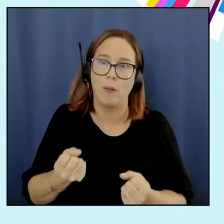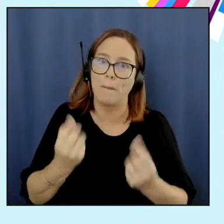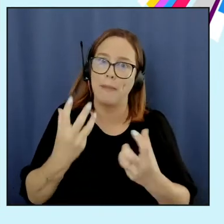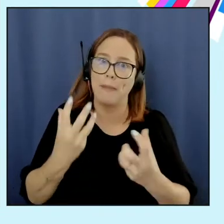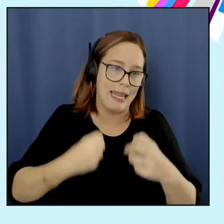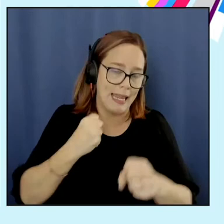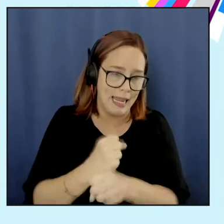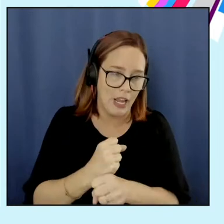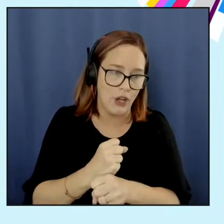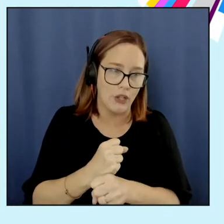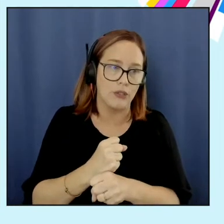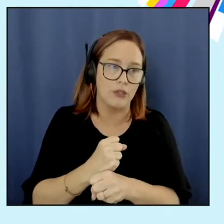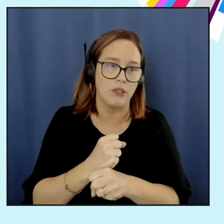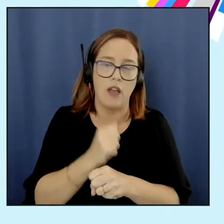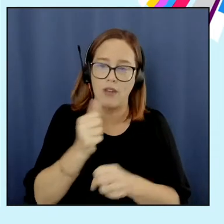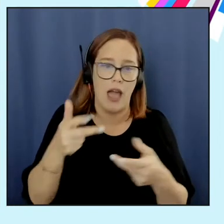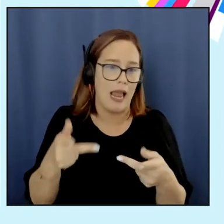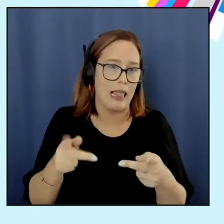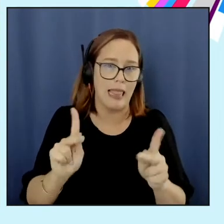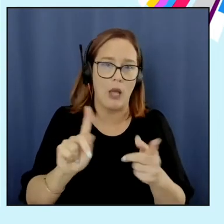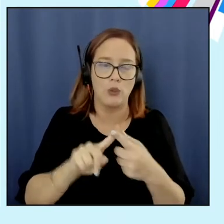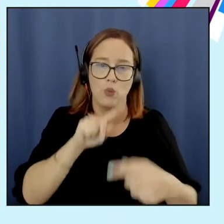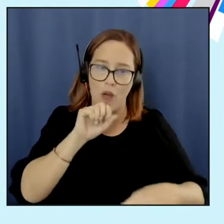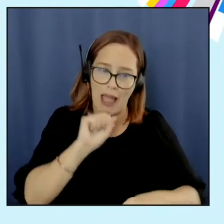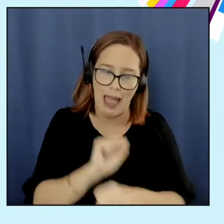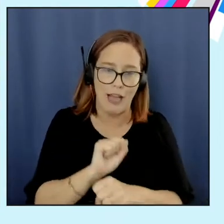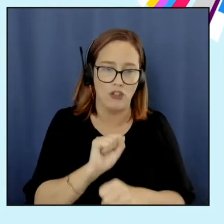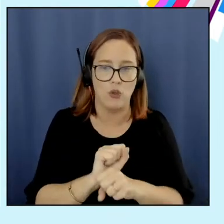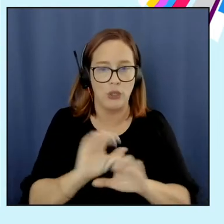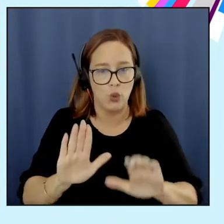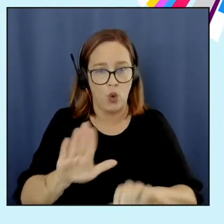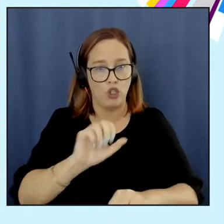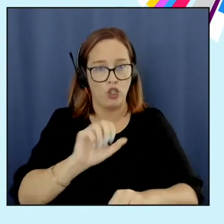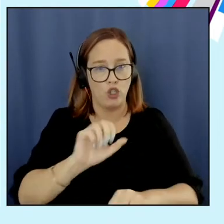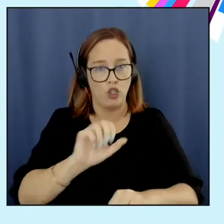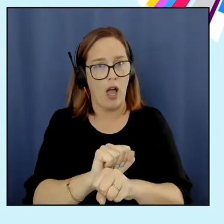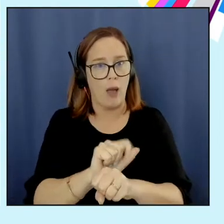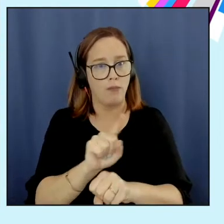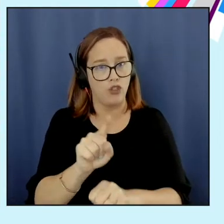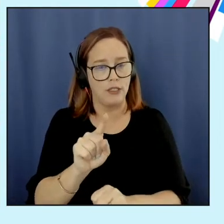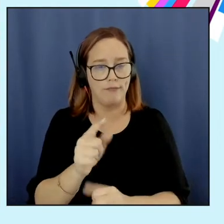oppression and not being allowed to actually practice her job that she studied to do.